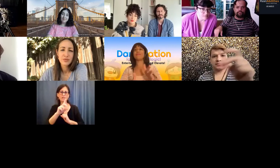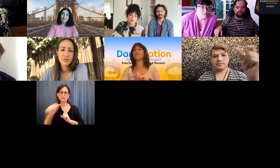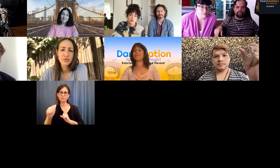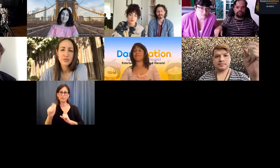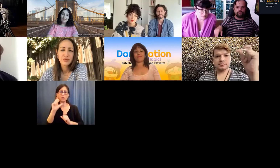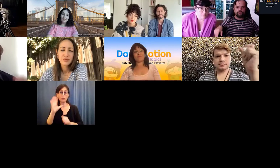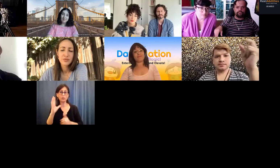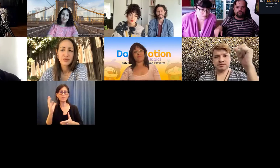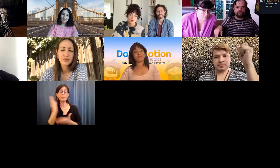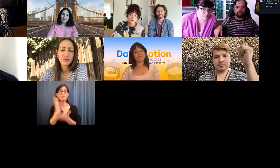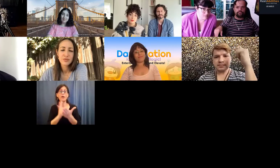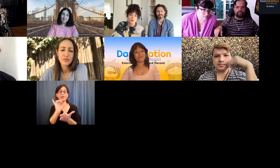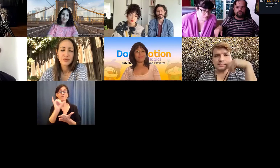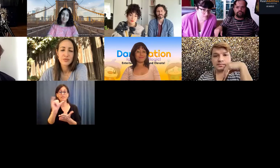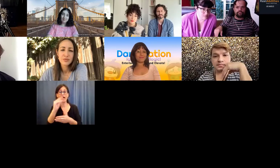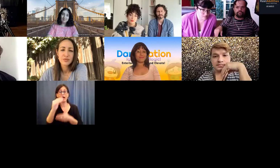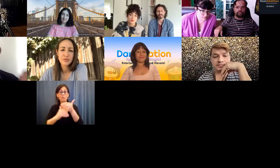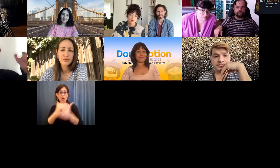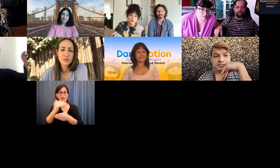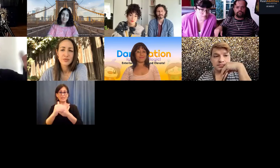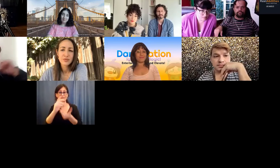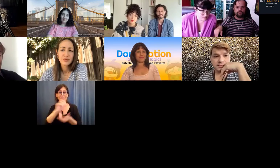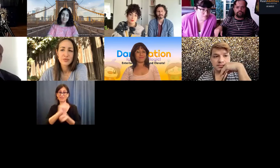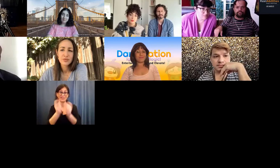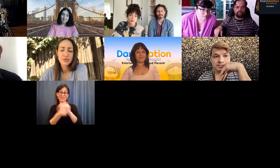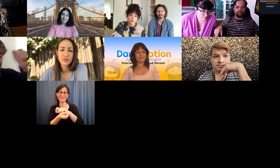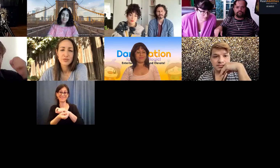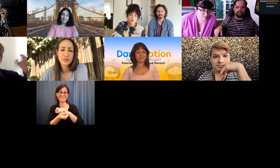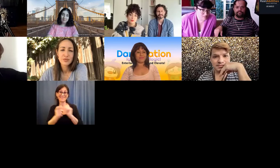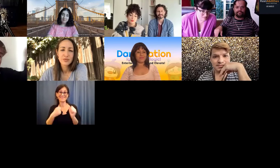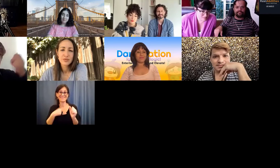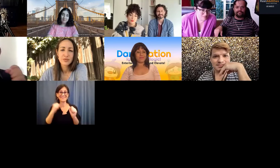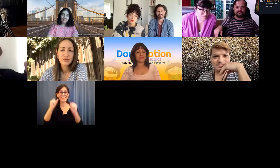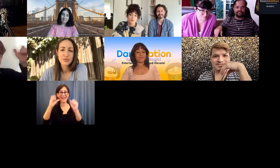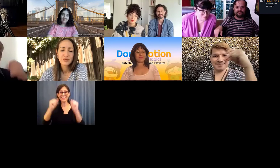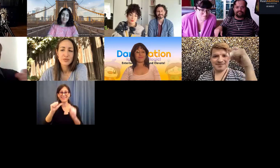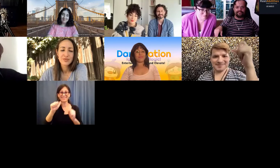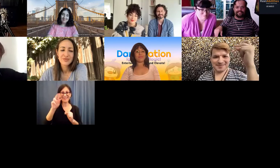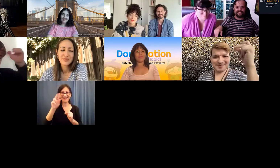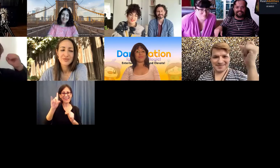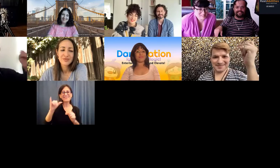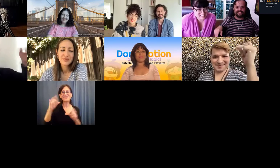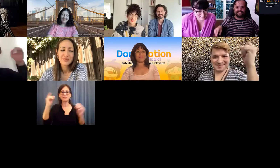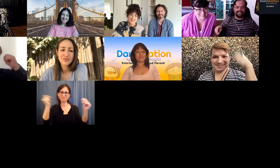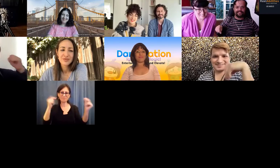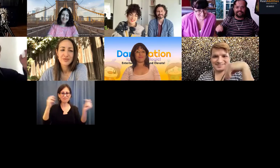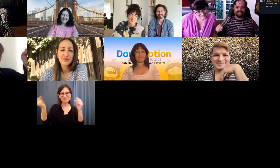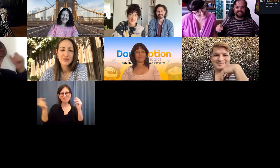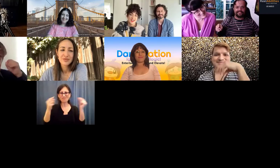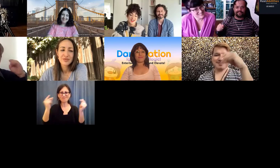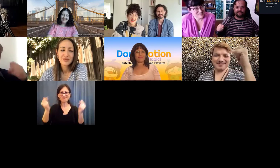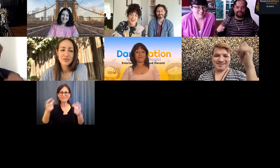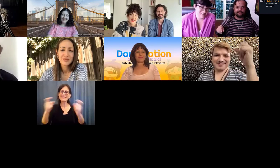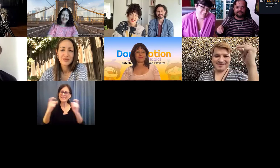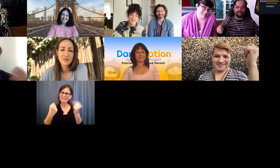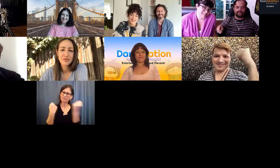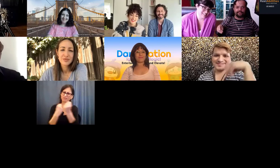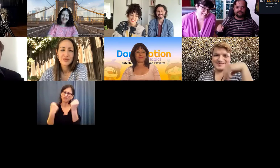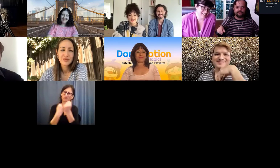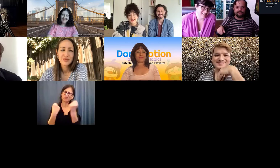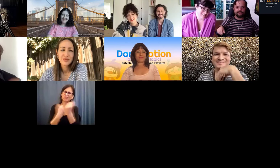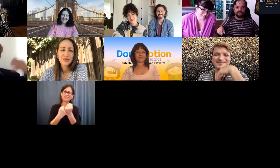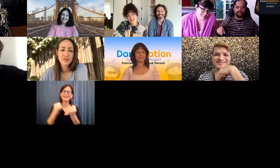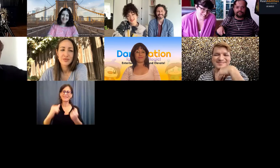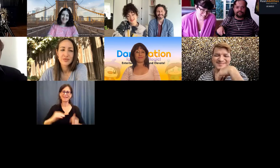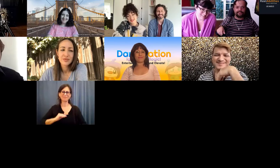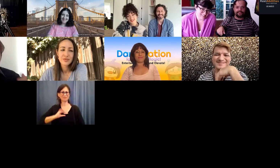and we're going to be part of that process, and we're going to be part of that change. And we are going to be, I love it, Andy, when you give me a little love. For those that couldn't see, you gave me a